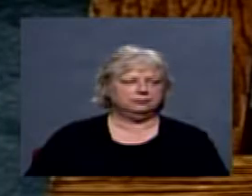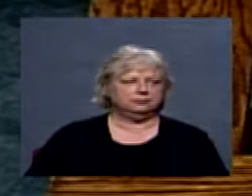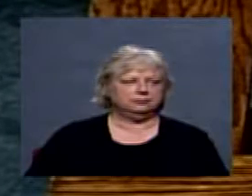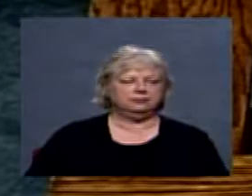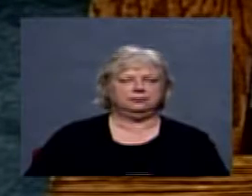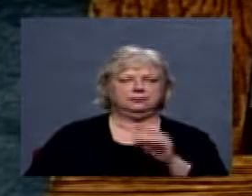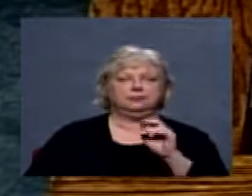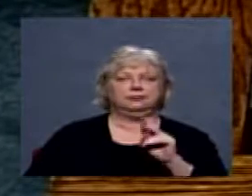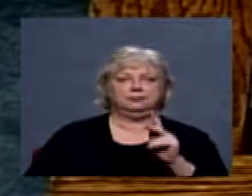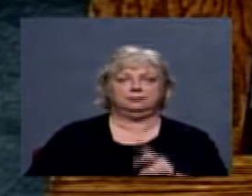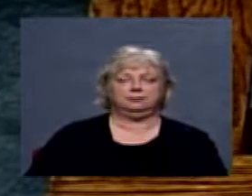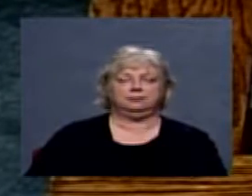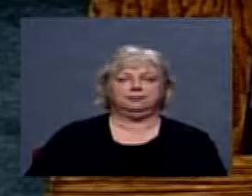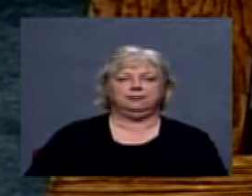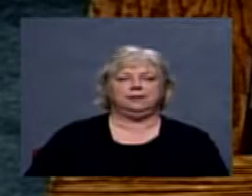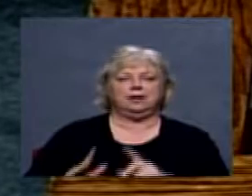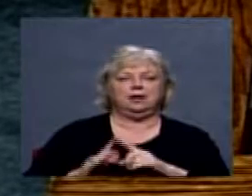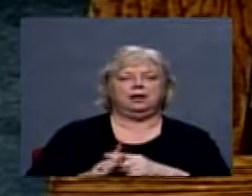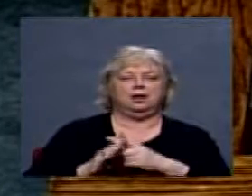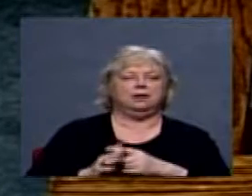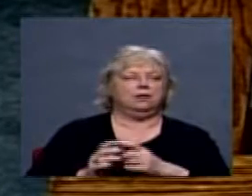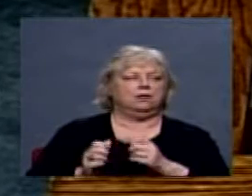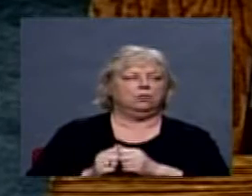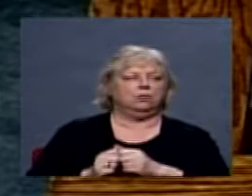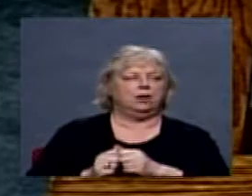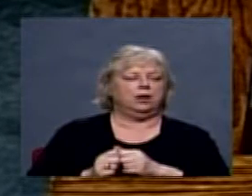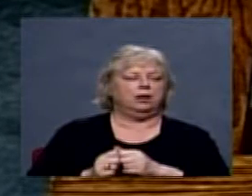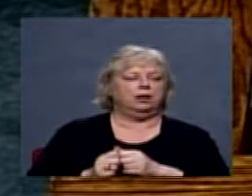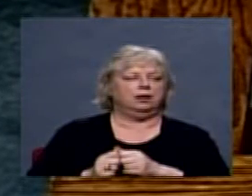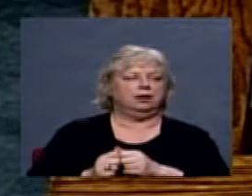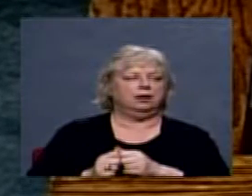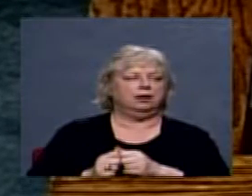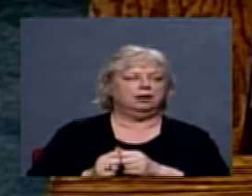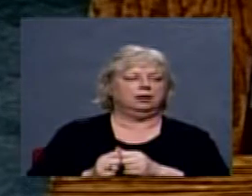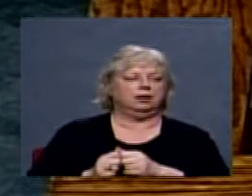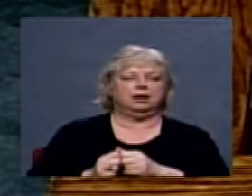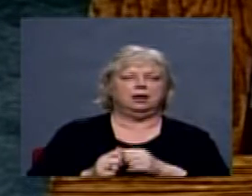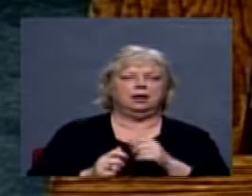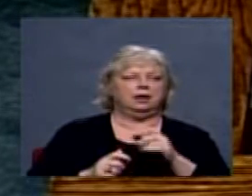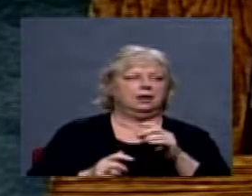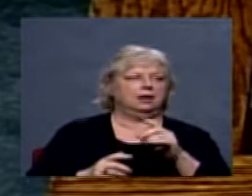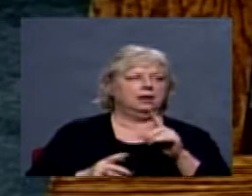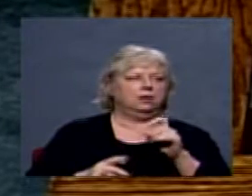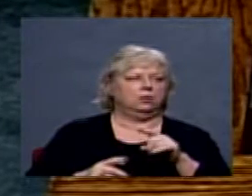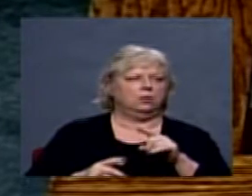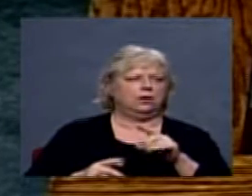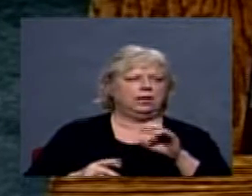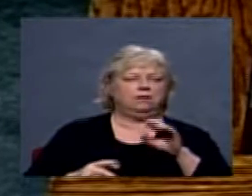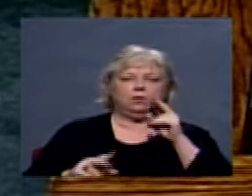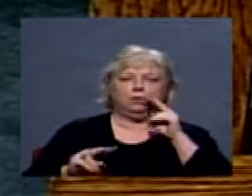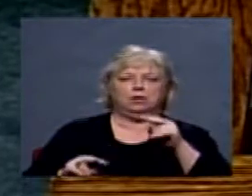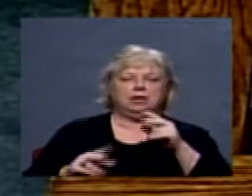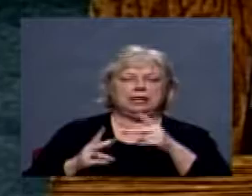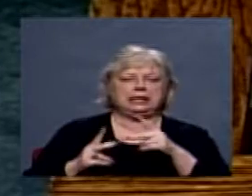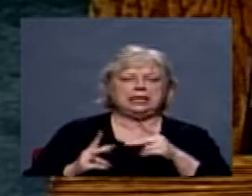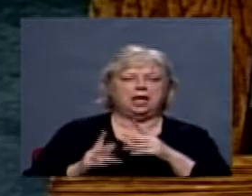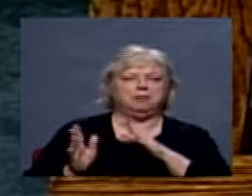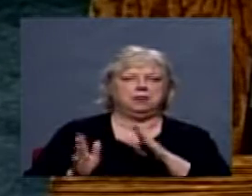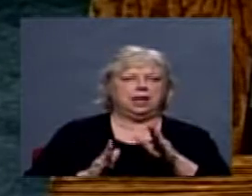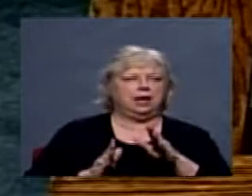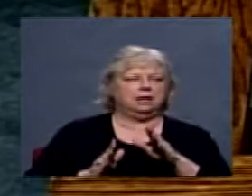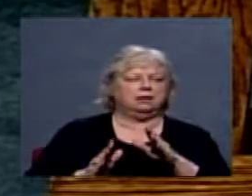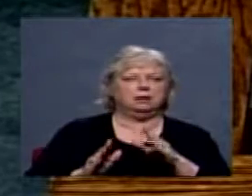Okay, we'll start with Ruth's questions here. If you look at the site plan that I